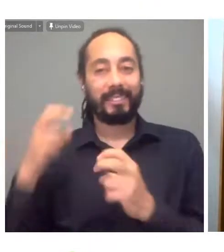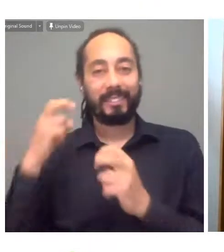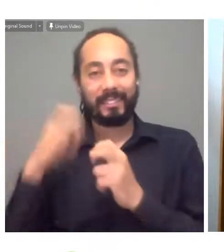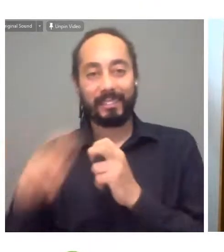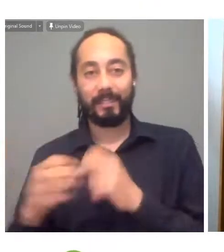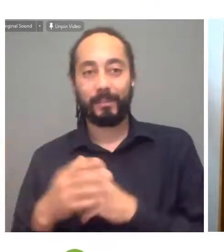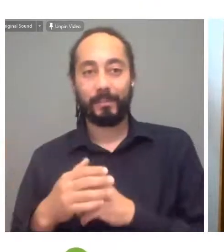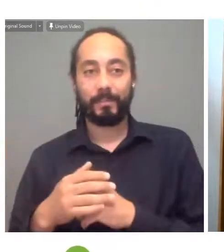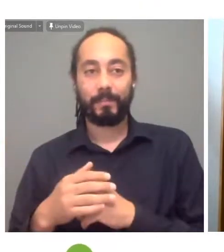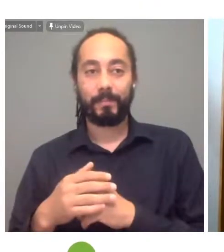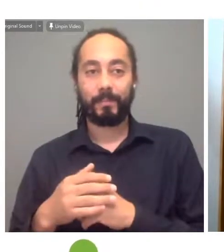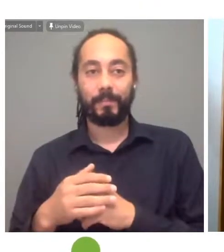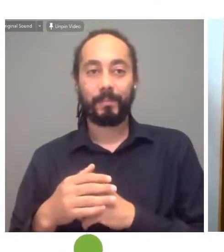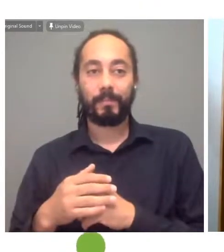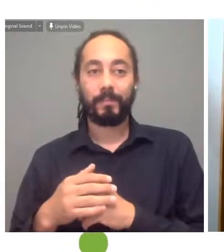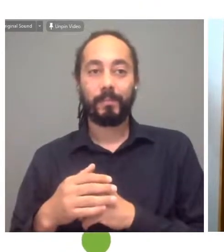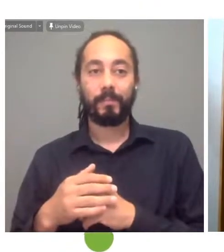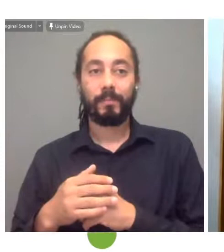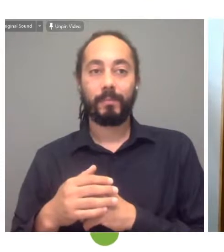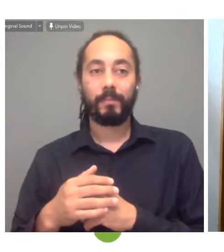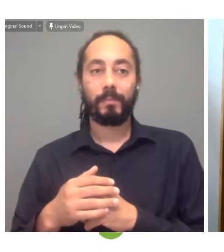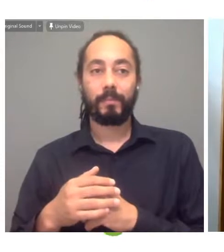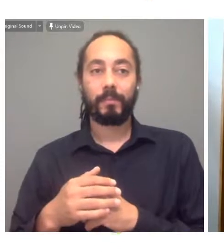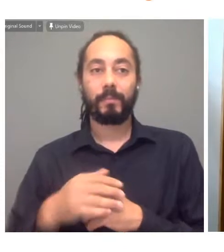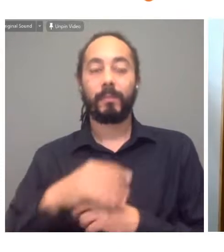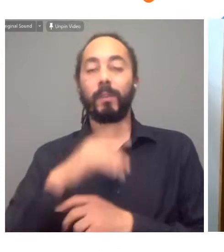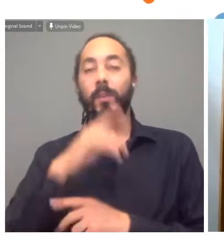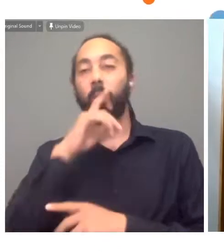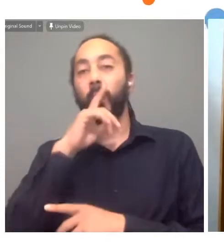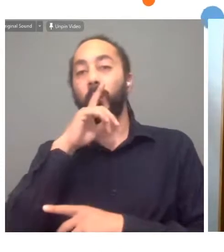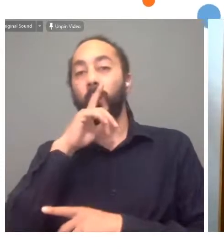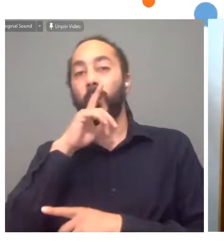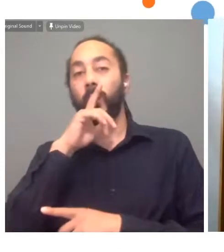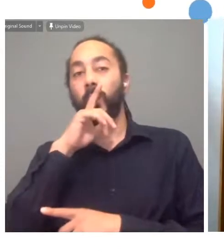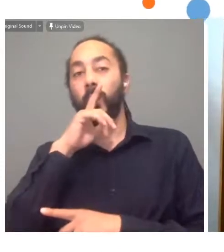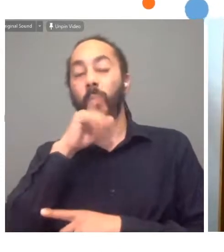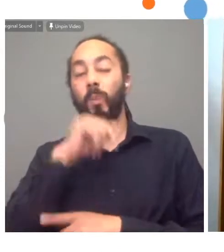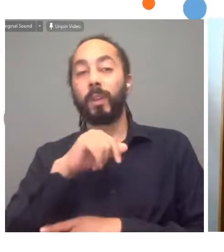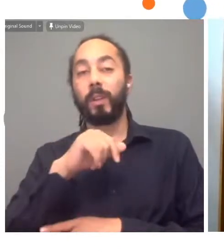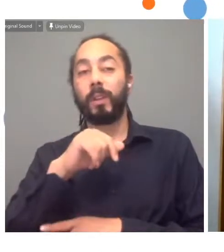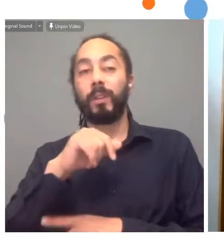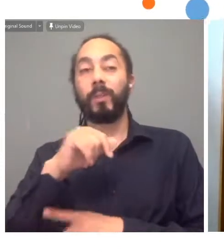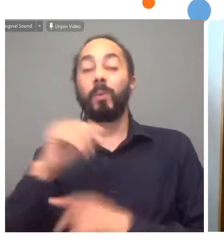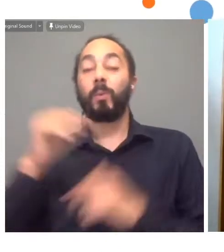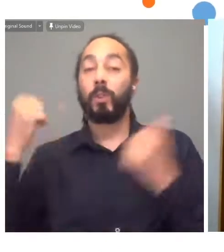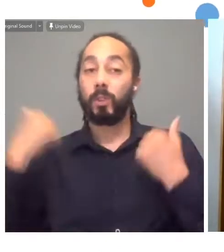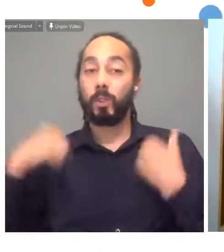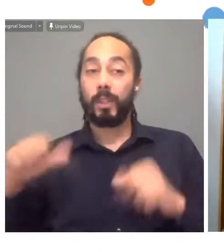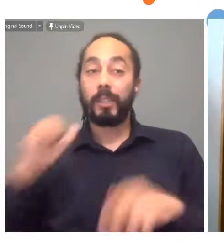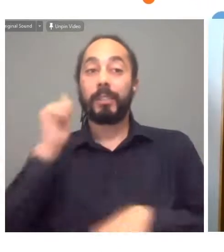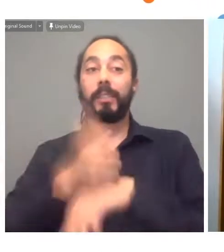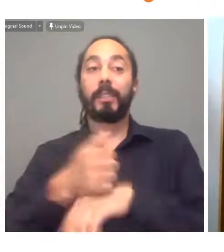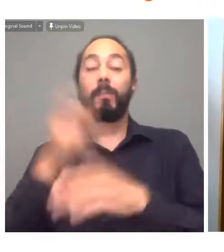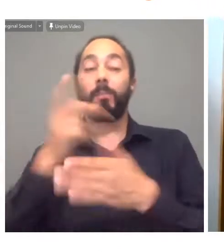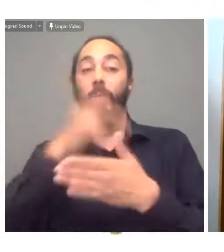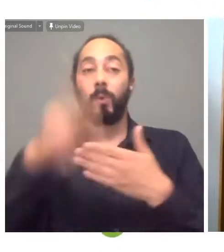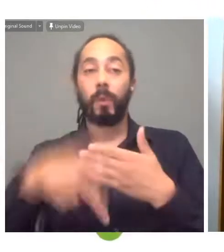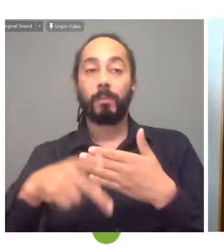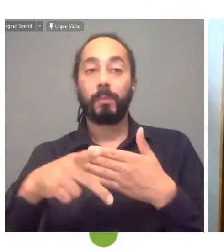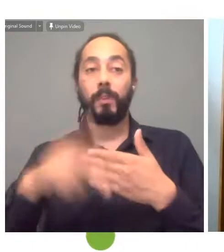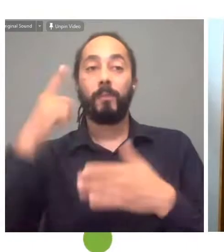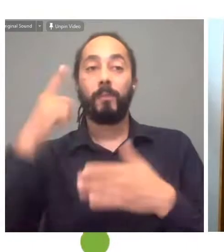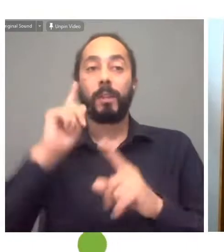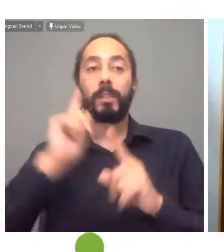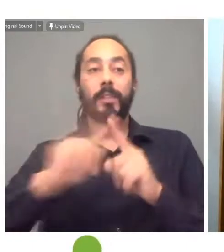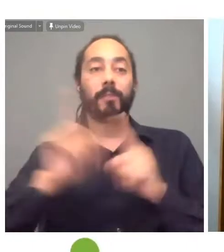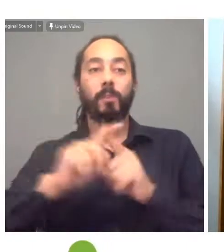The mechanics of it are pretty complex. So we are trying to have programs that are flexible enough to embrace different realities of different